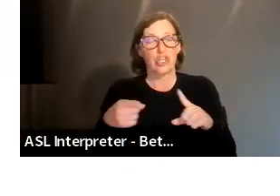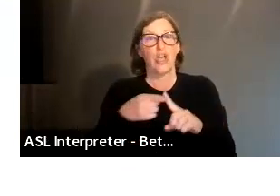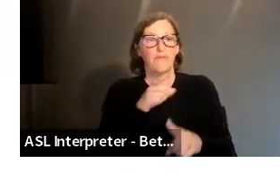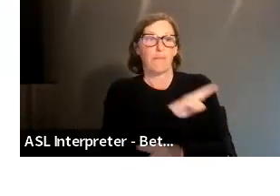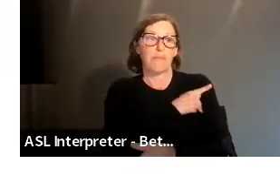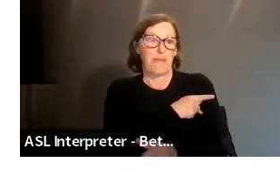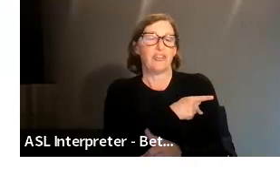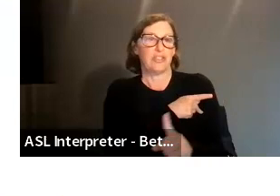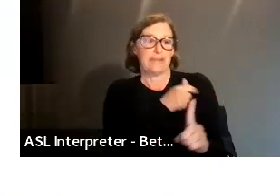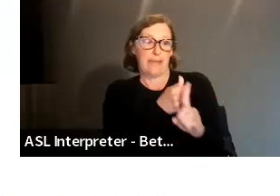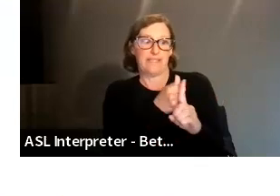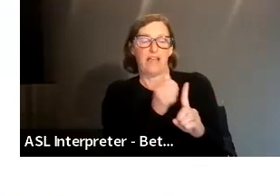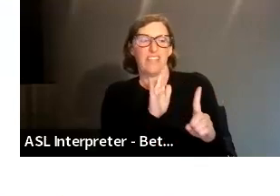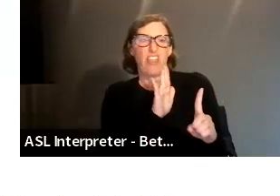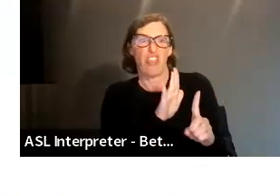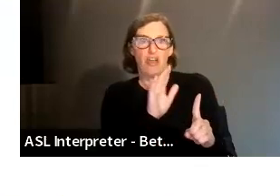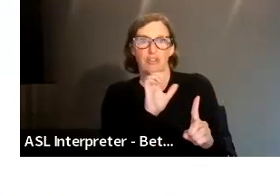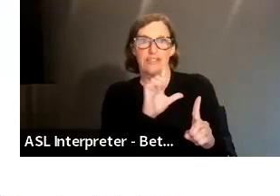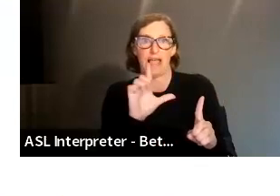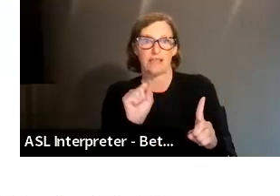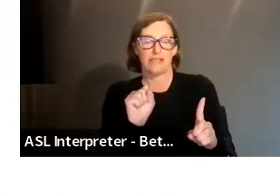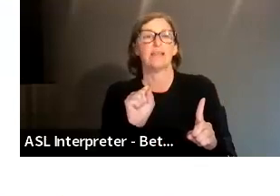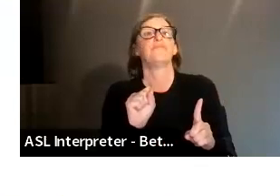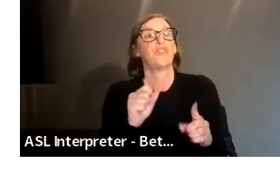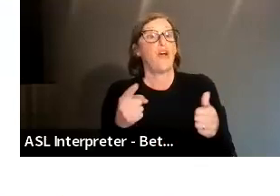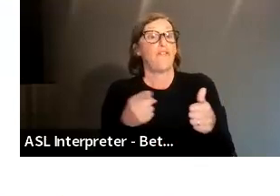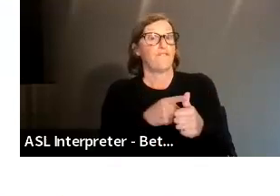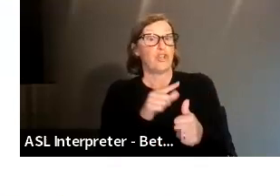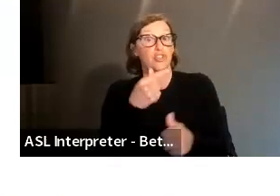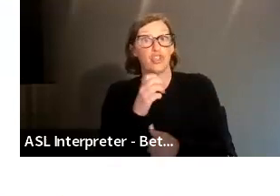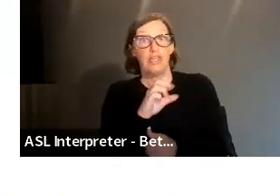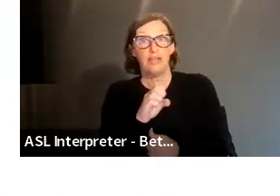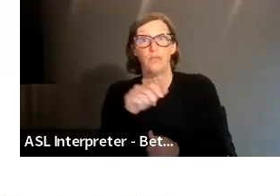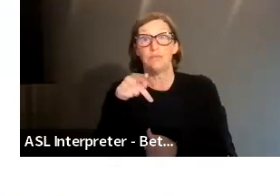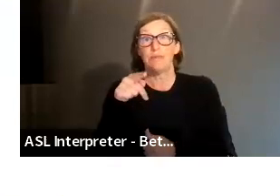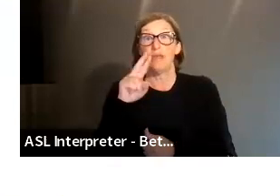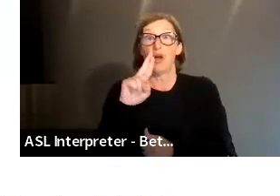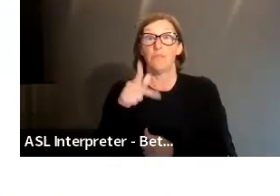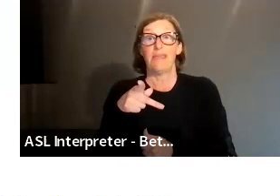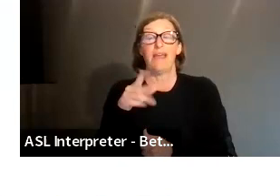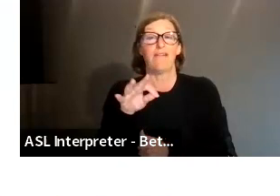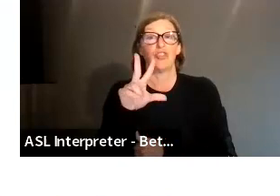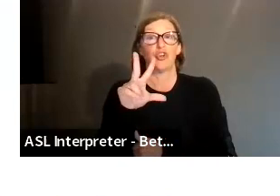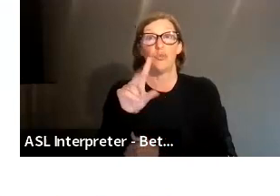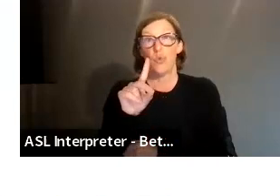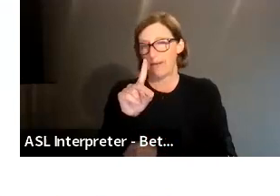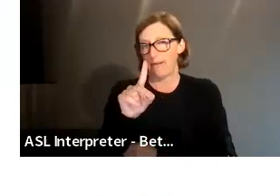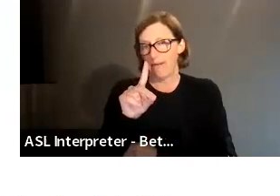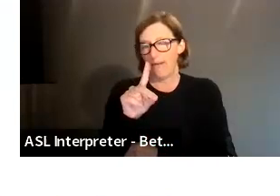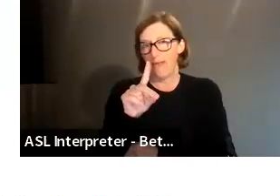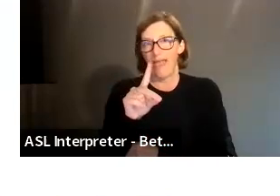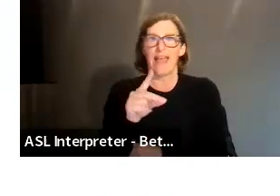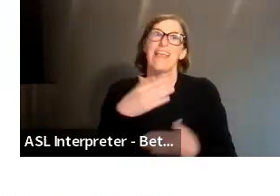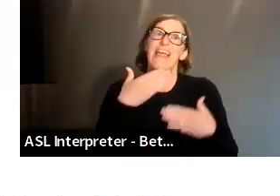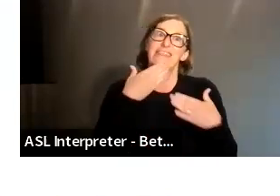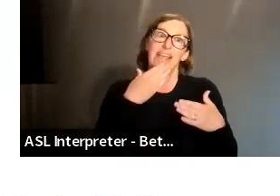cells. And the first gene we decided to focus in this project is PRPF31. And really thanks to the consortium